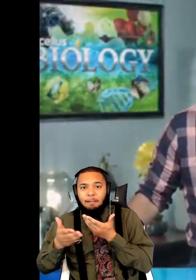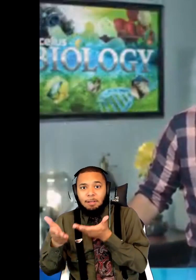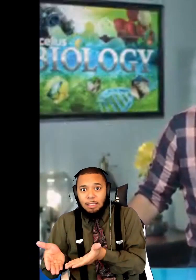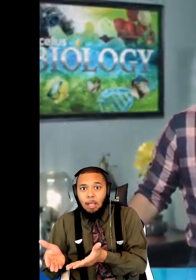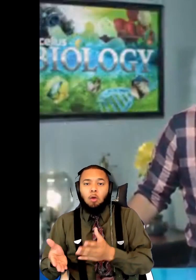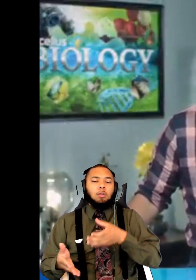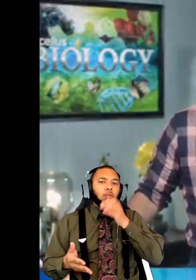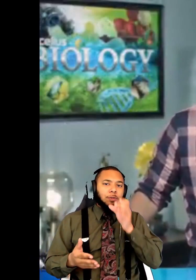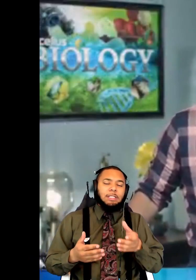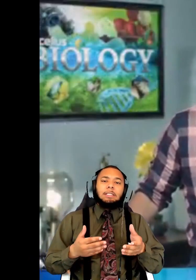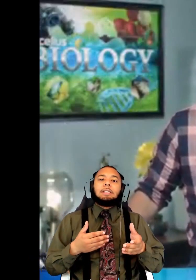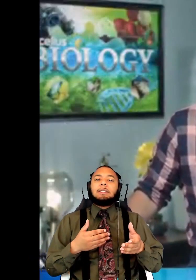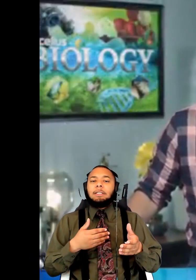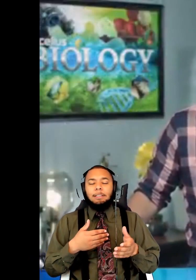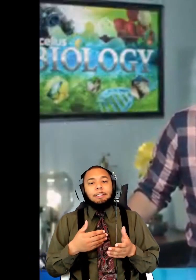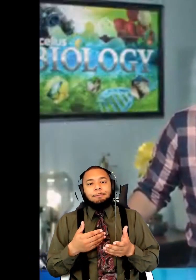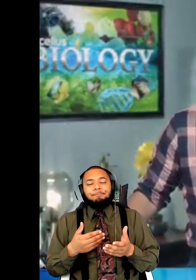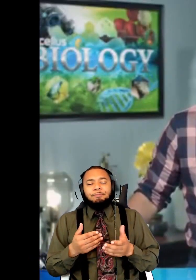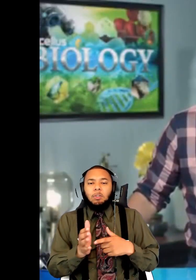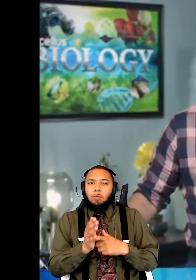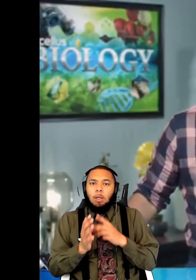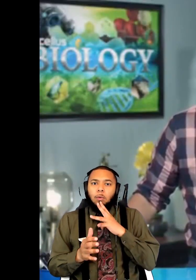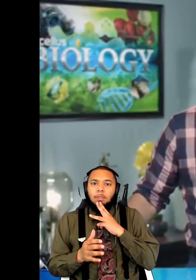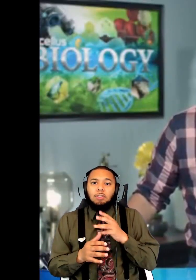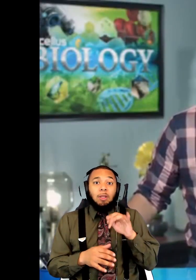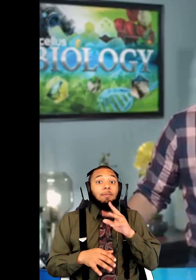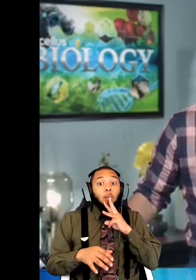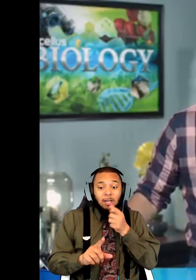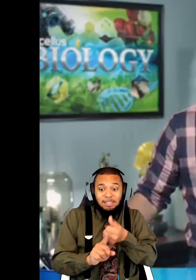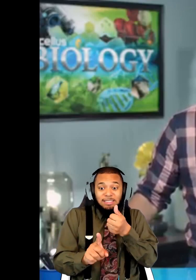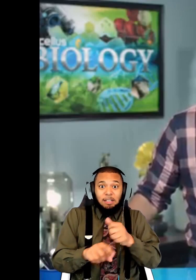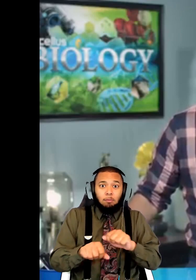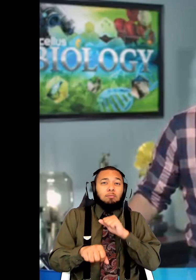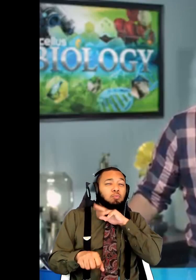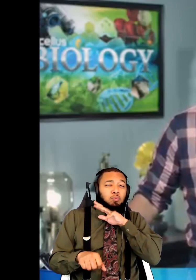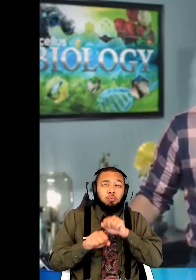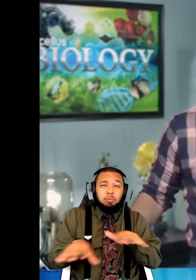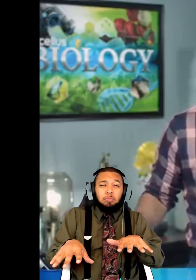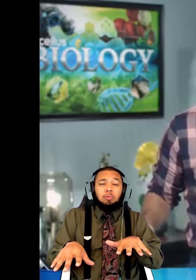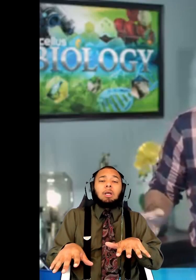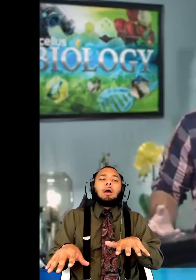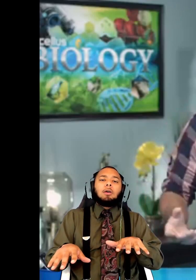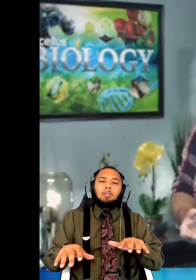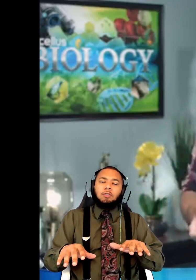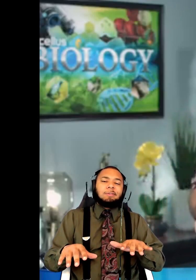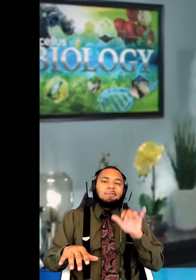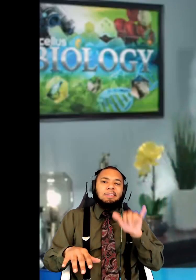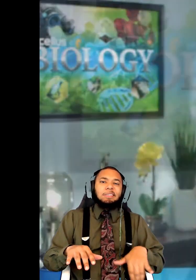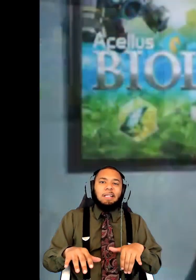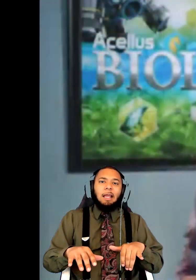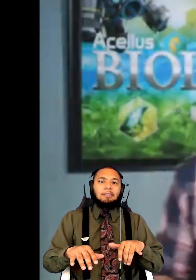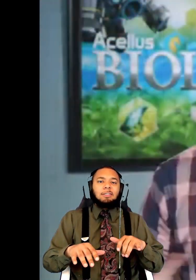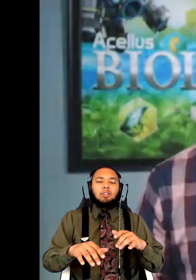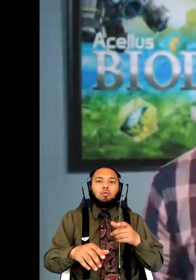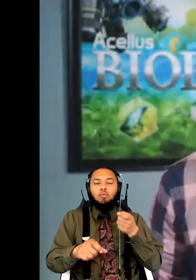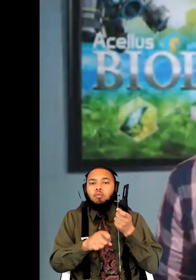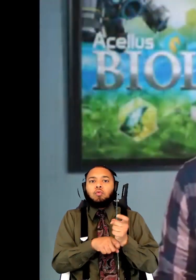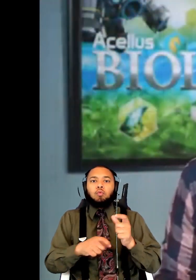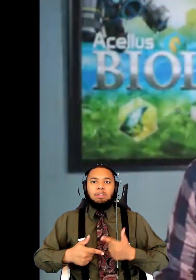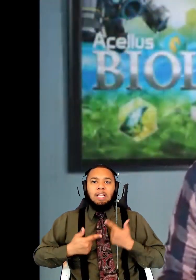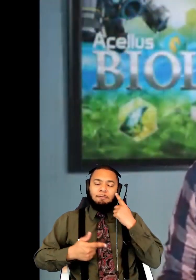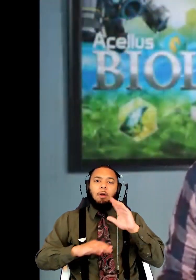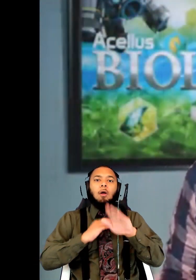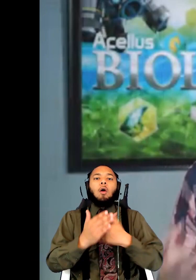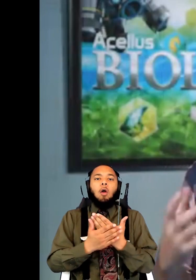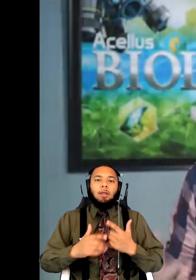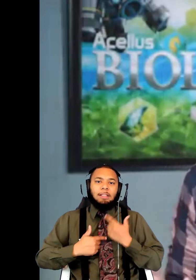have water. So when you have polluted water, that creates a really big problem for every organism within the ecosystem. So where does this